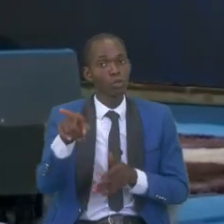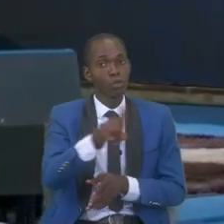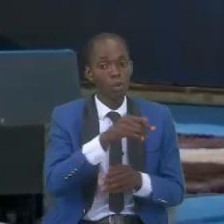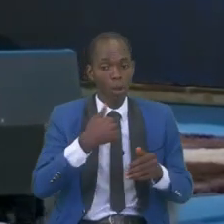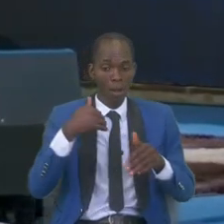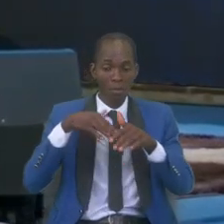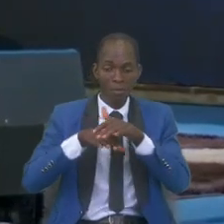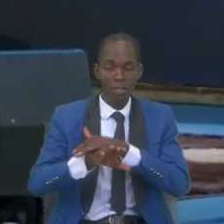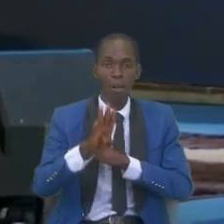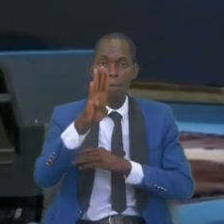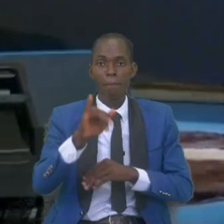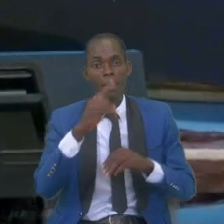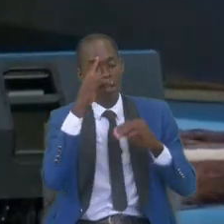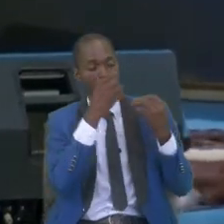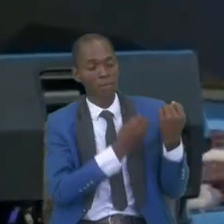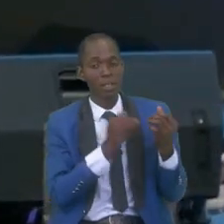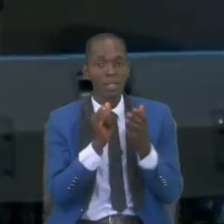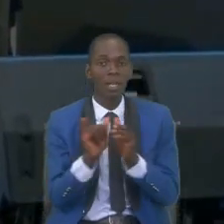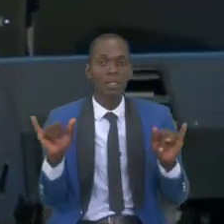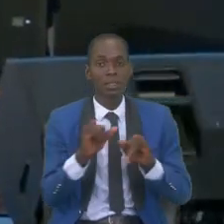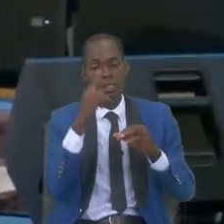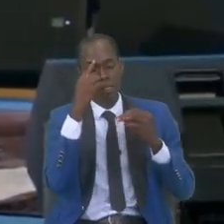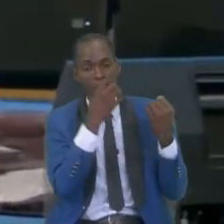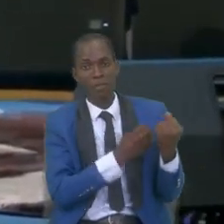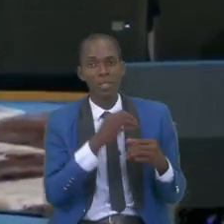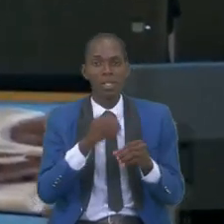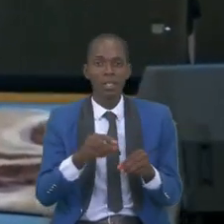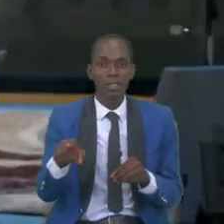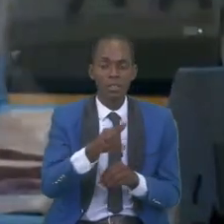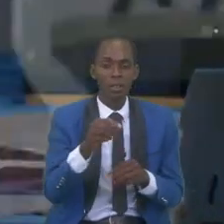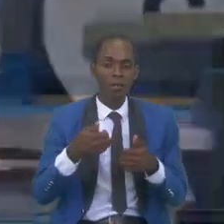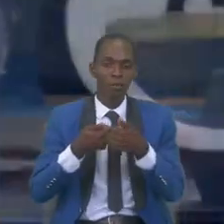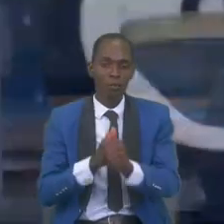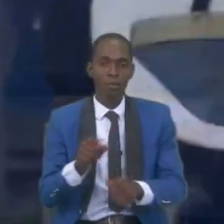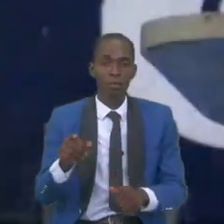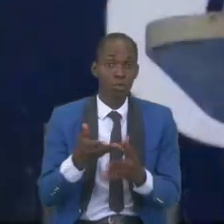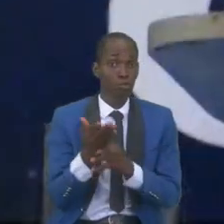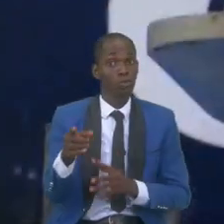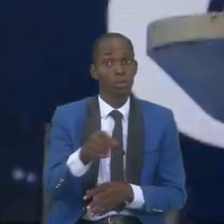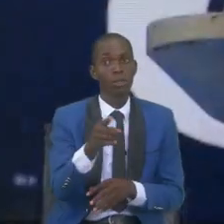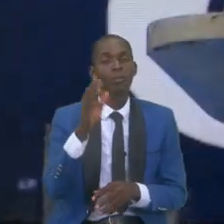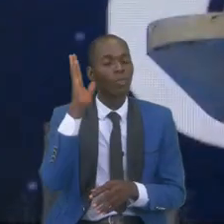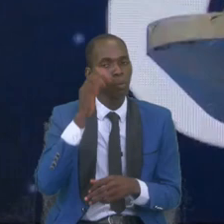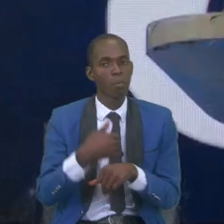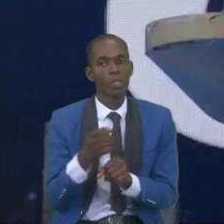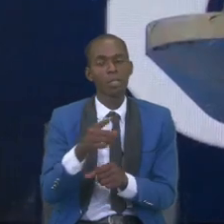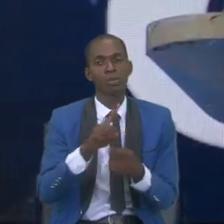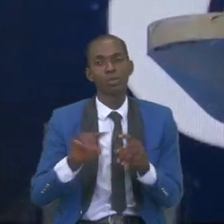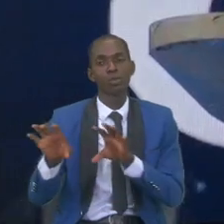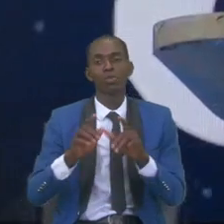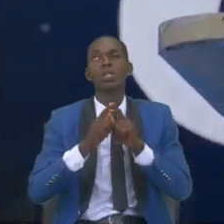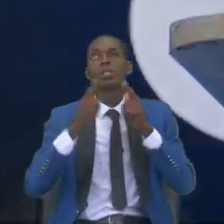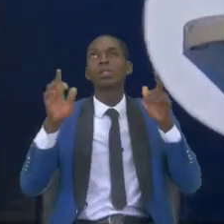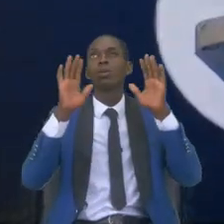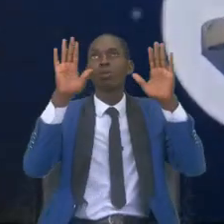by faith, that same faith in them and through them will now do exploits. And these I shall